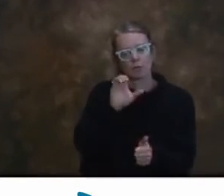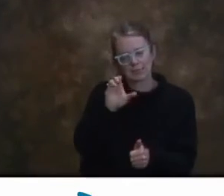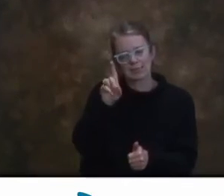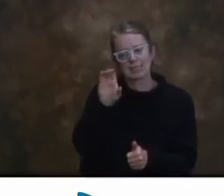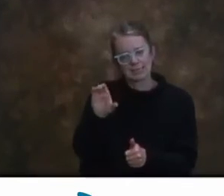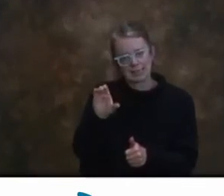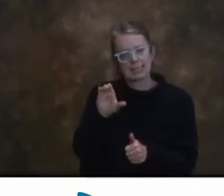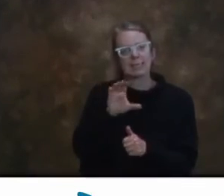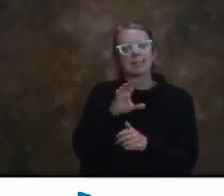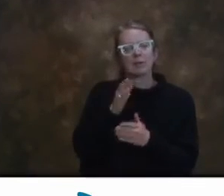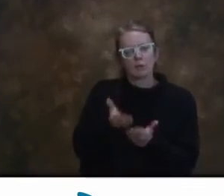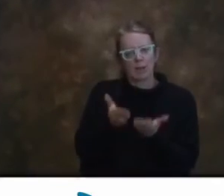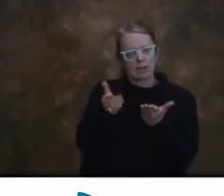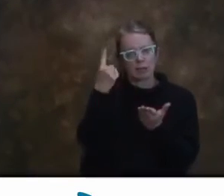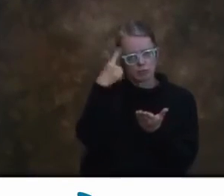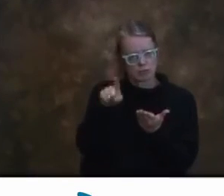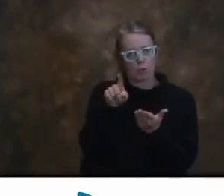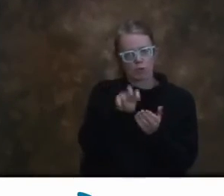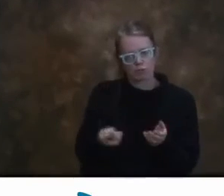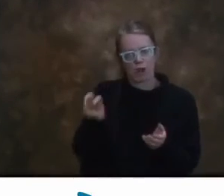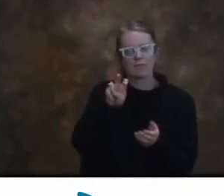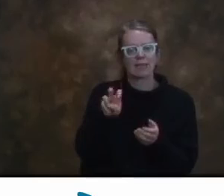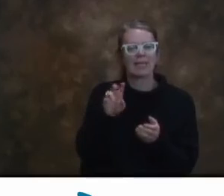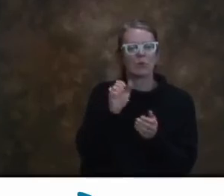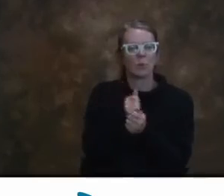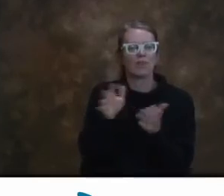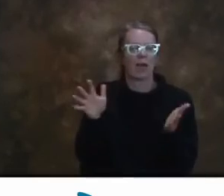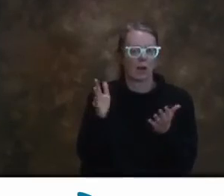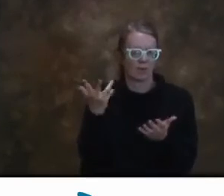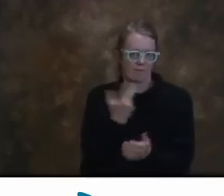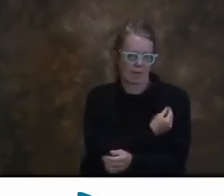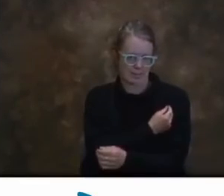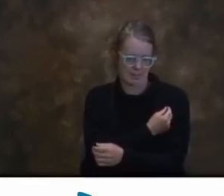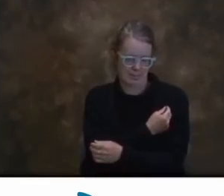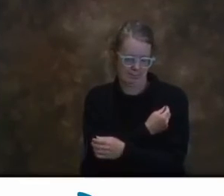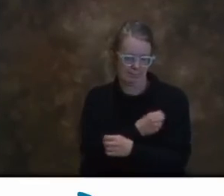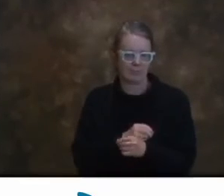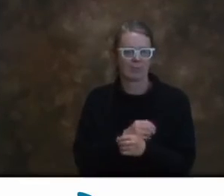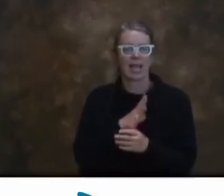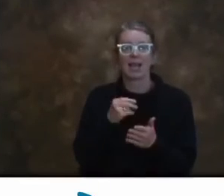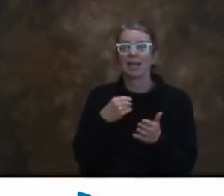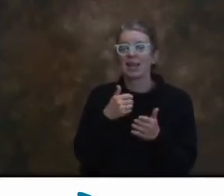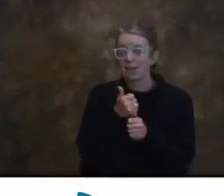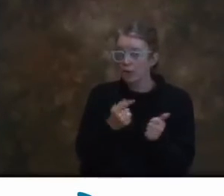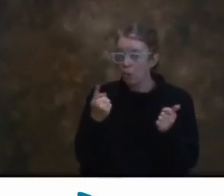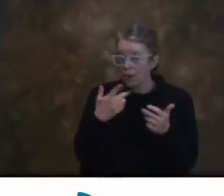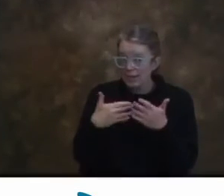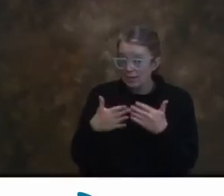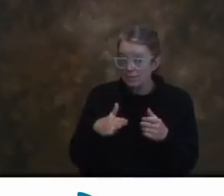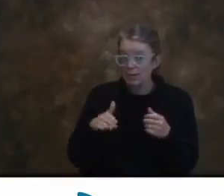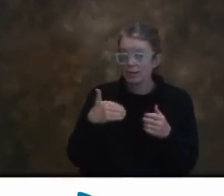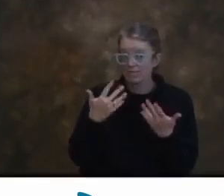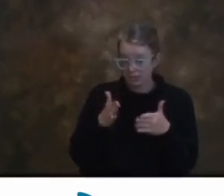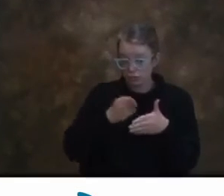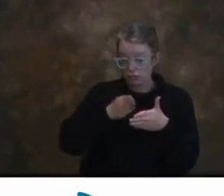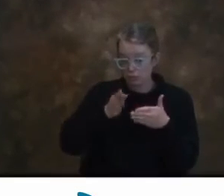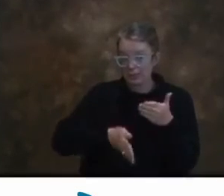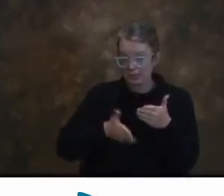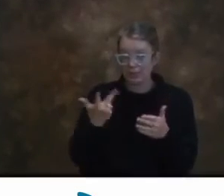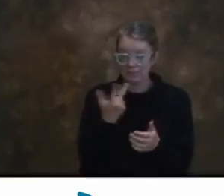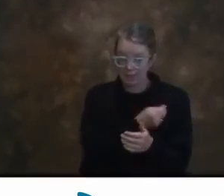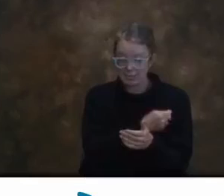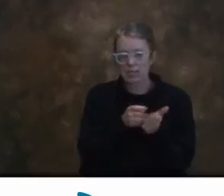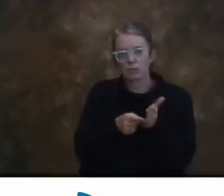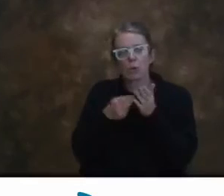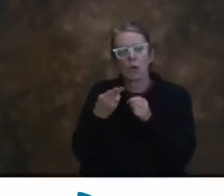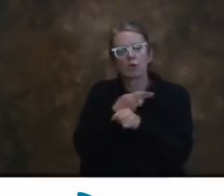for unvaccinated people. And everyone, even people who are fully vaccinated, are required to wear a mask on public